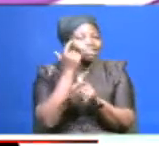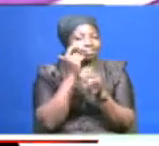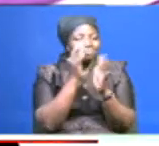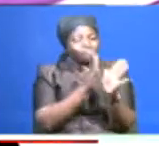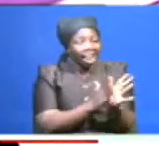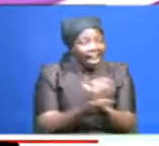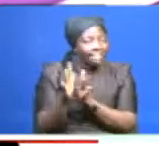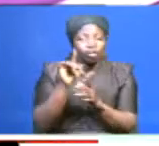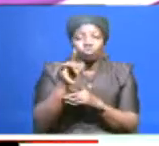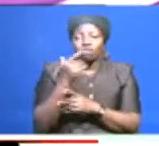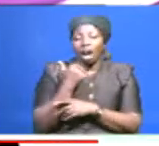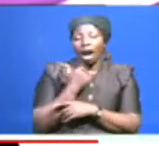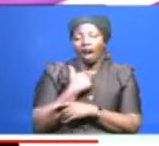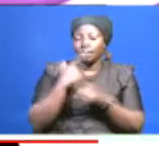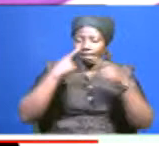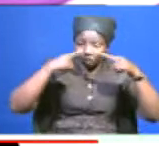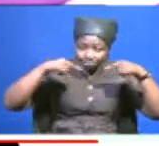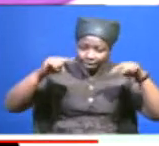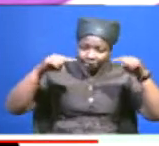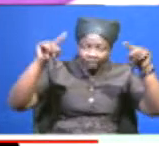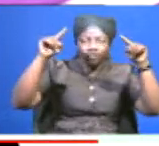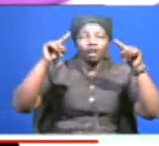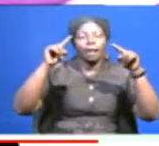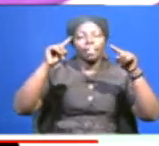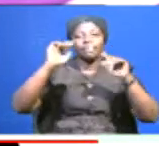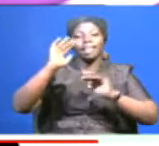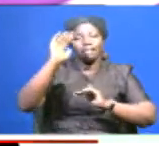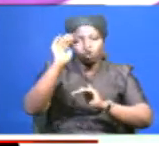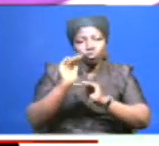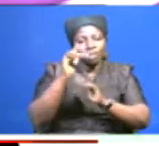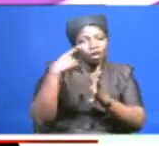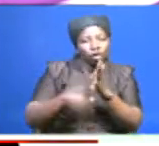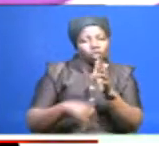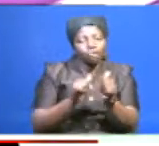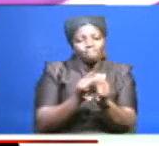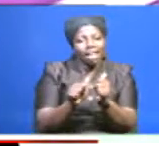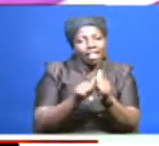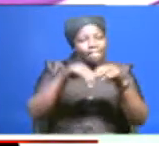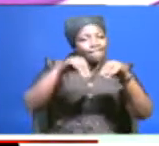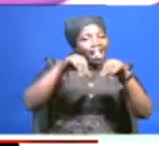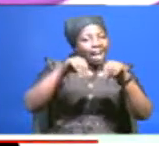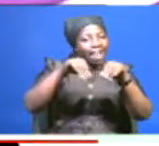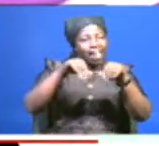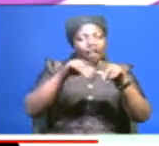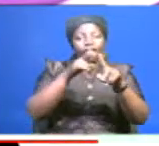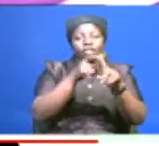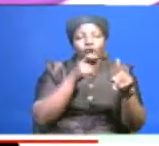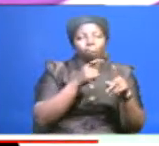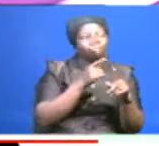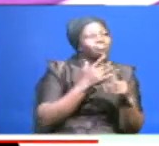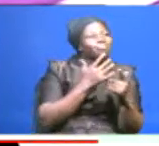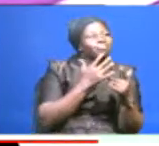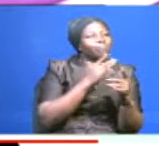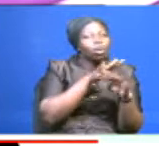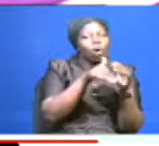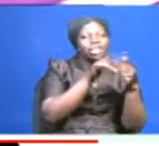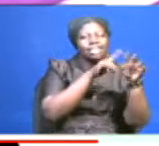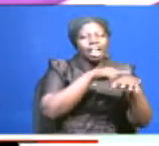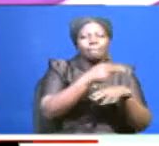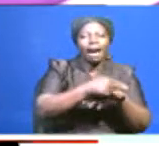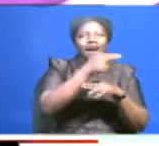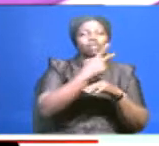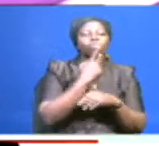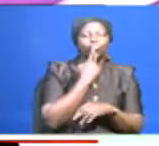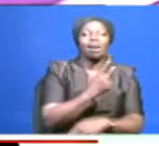have successfully brought down the cost of unga from an all-time high of 230